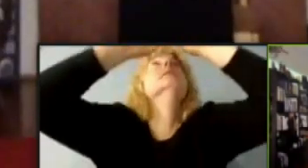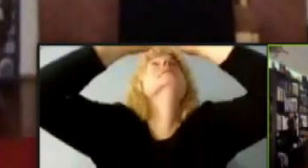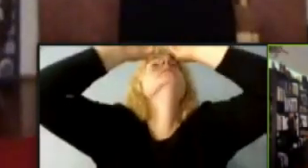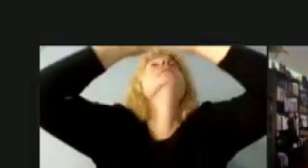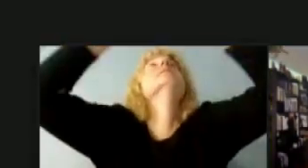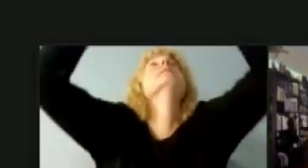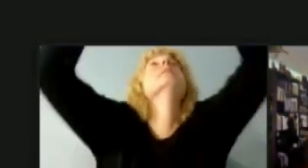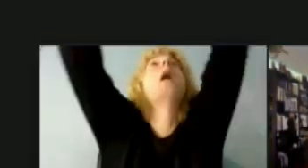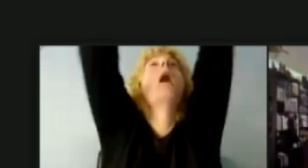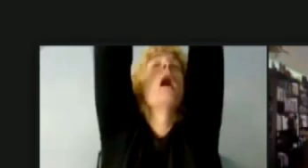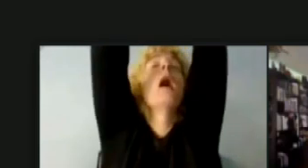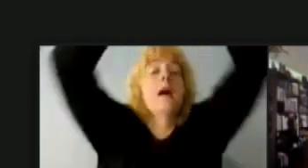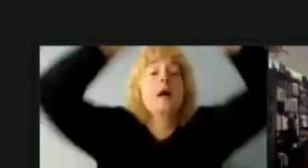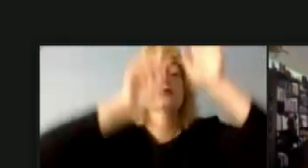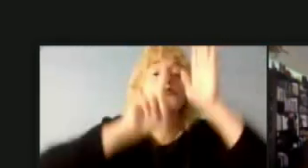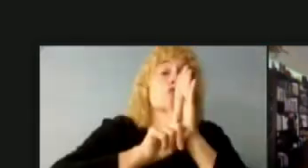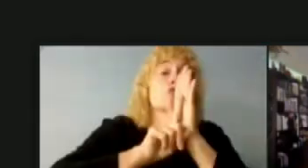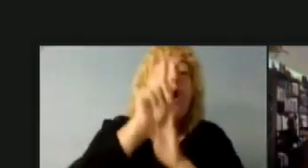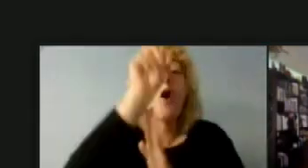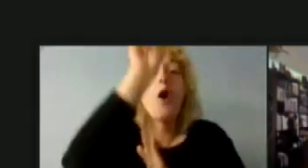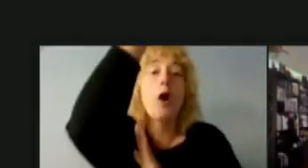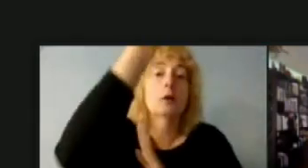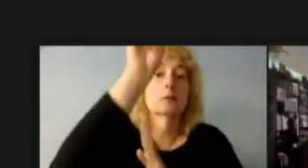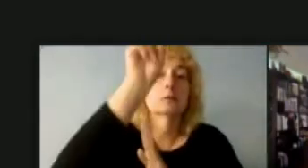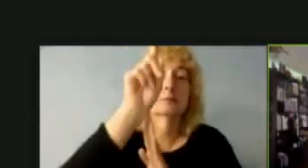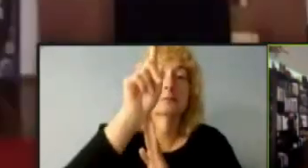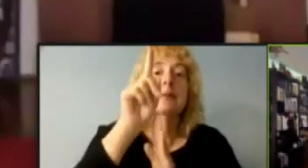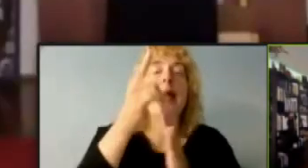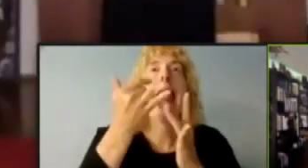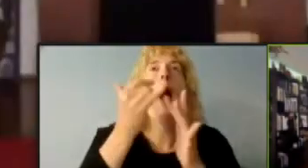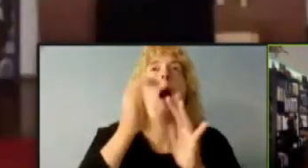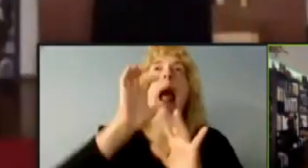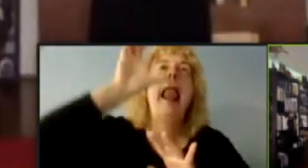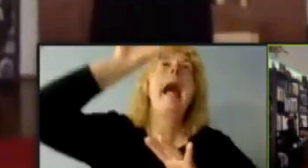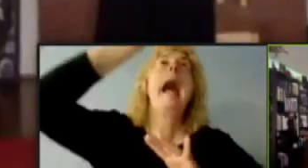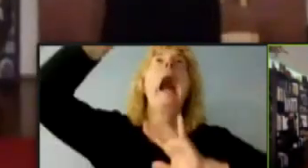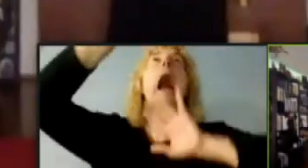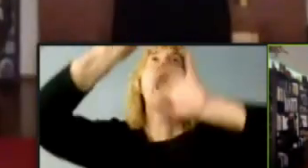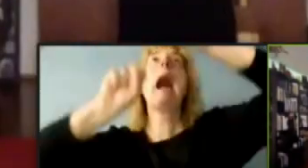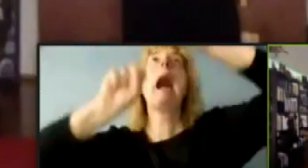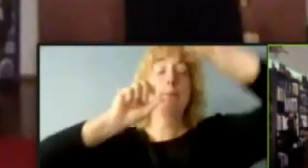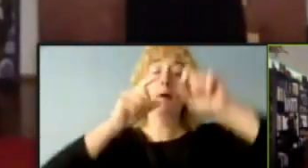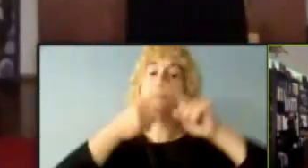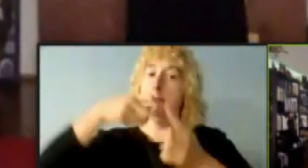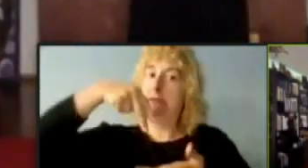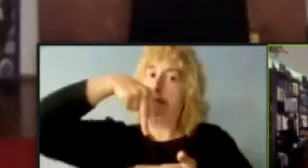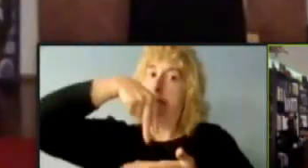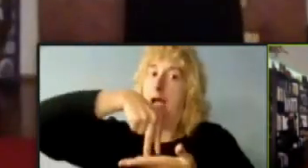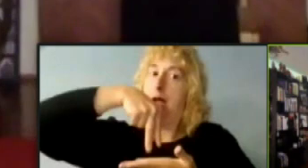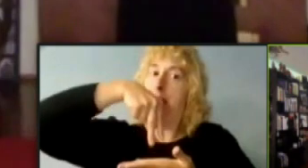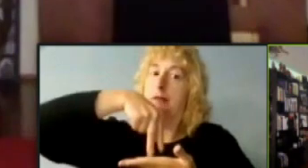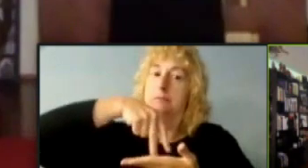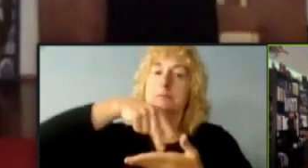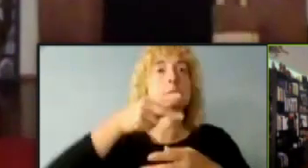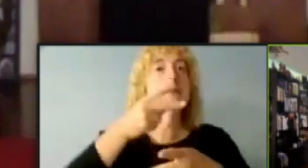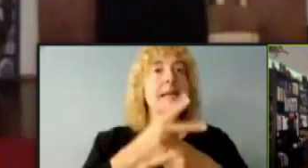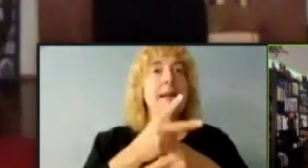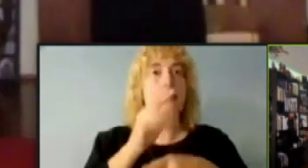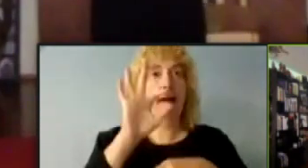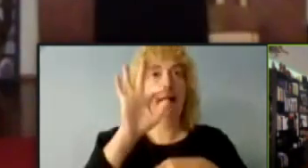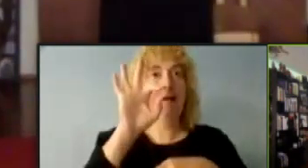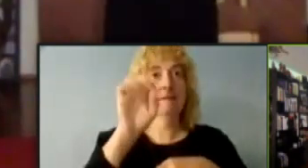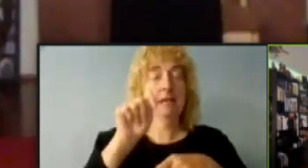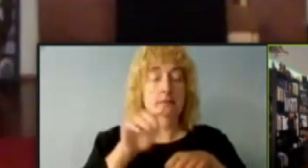And now let's go for a climb. Right, so now we're standing. Keep your feet connected to the